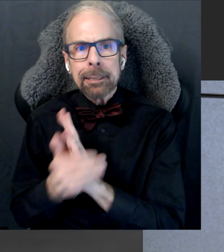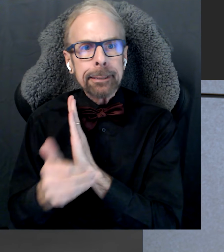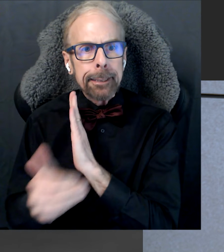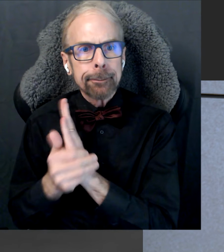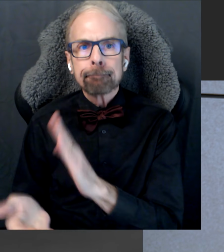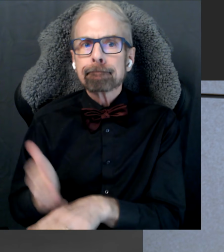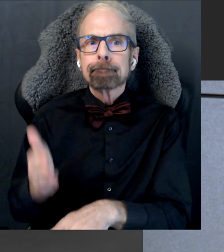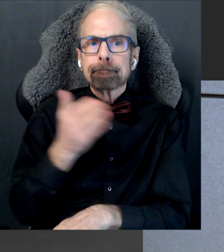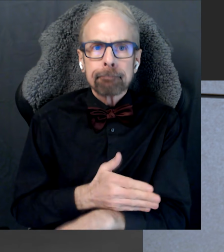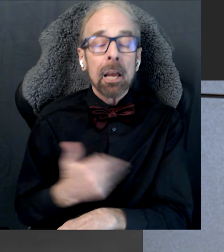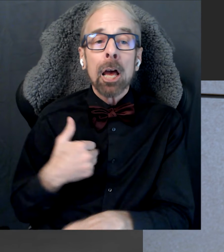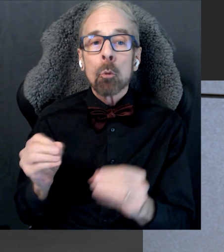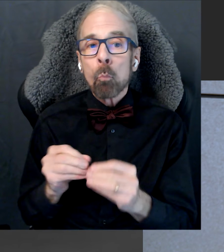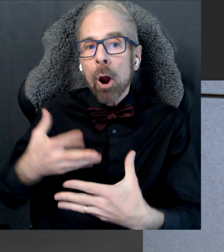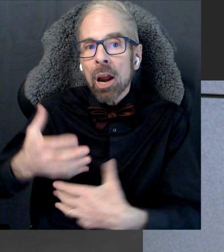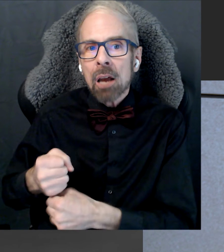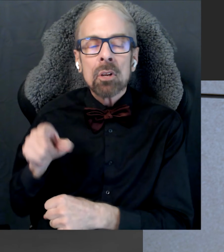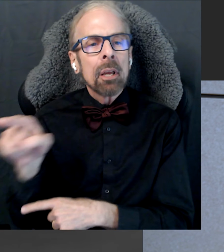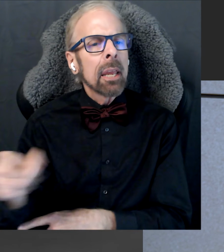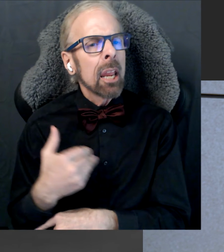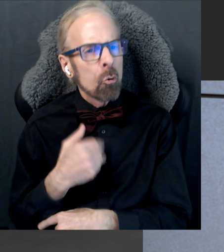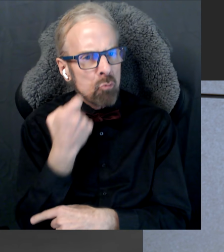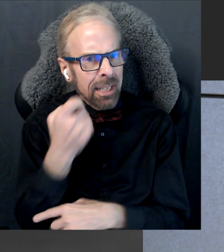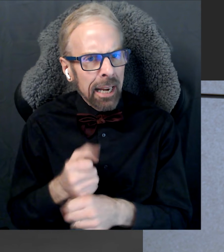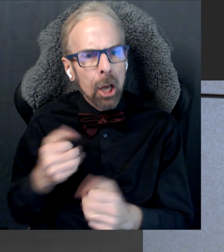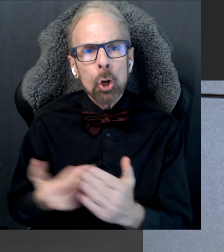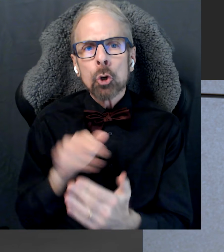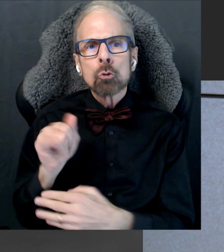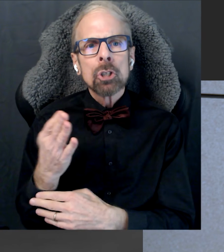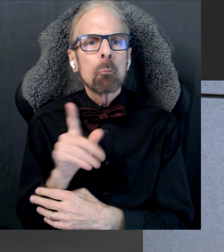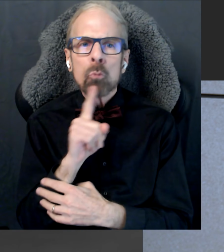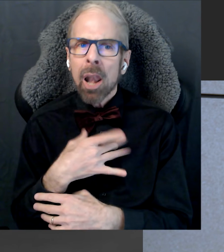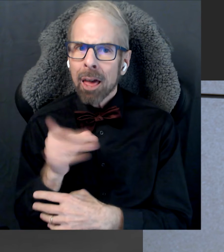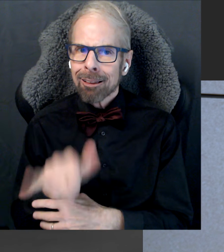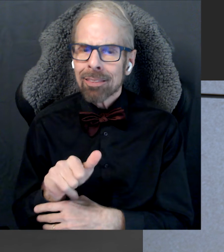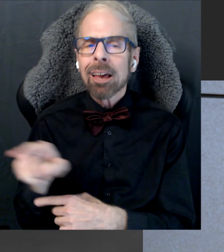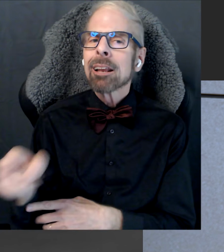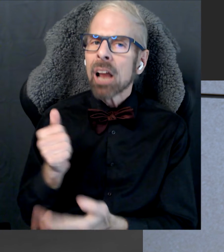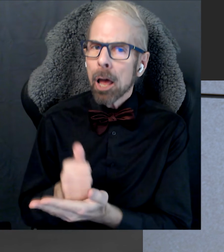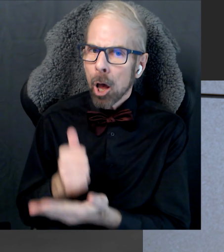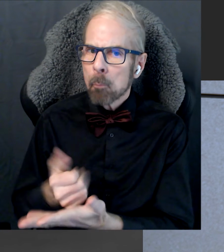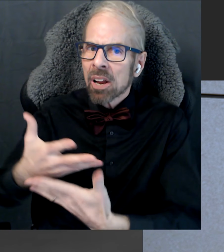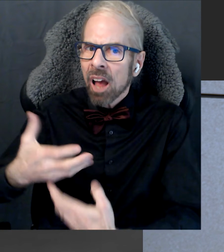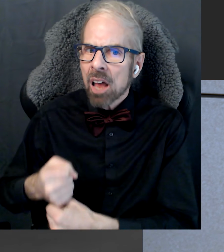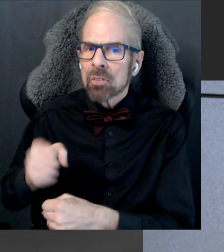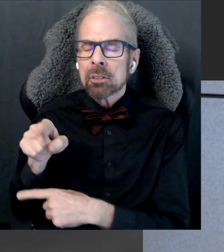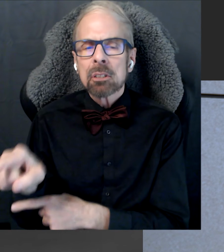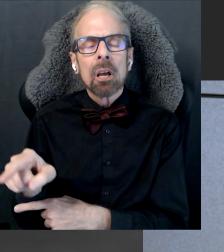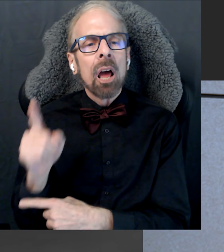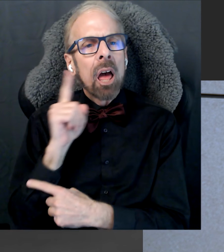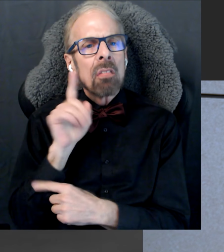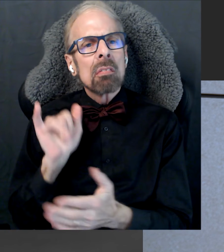has more confidence. He recently got a new job that he really likes, and that's helped his confidence. So I think that's